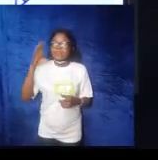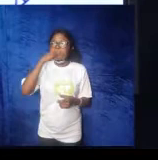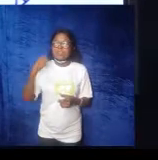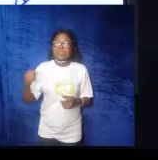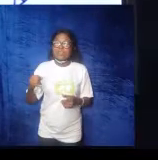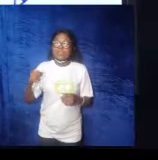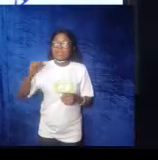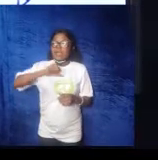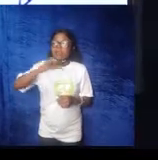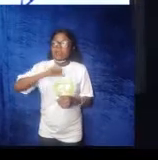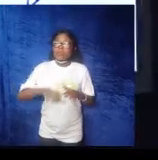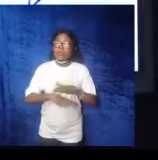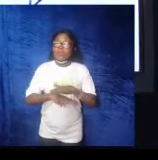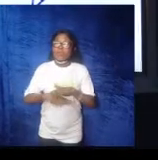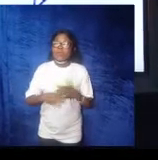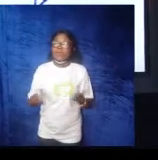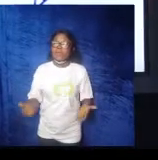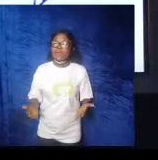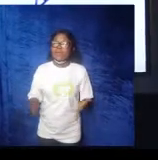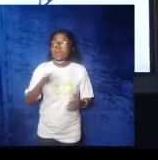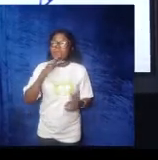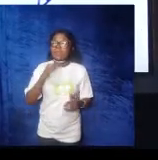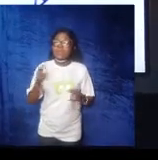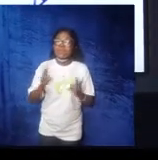You have to find the missing angles below.